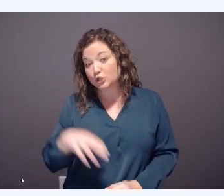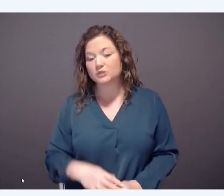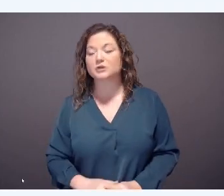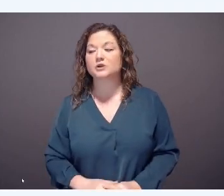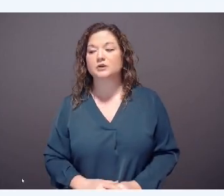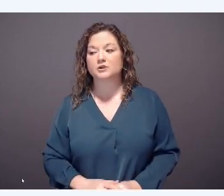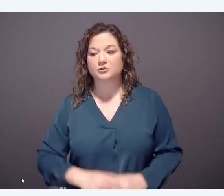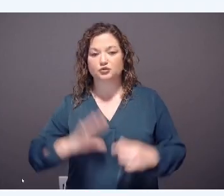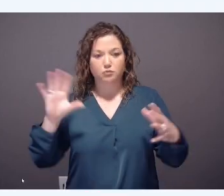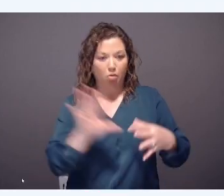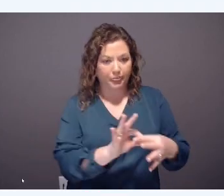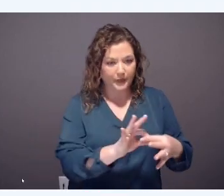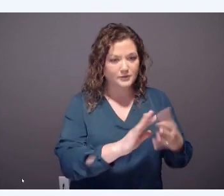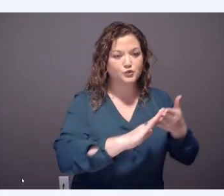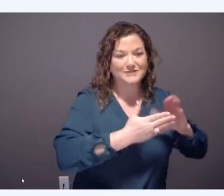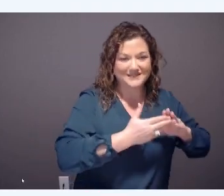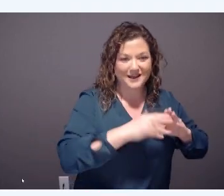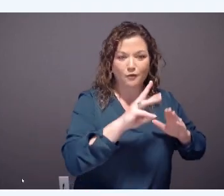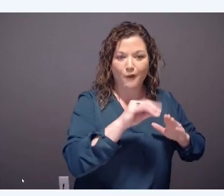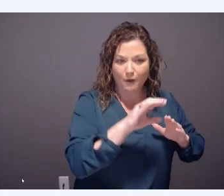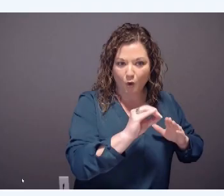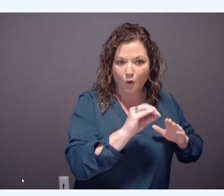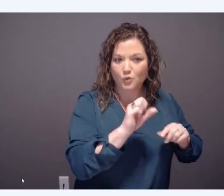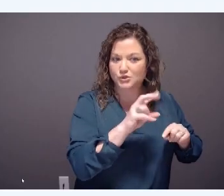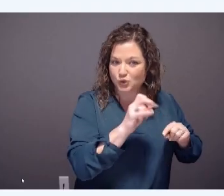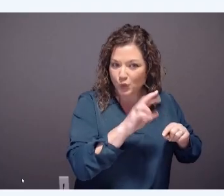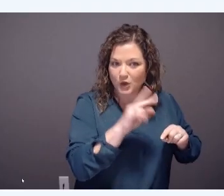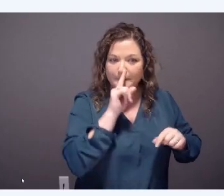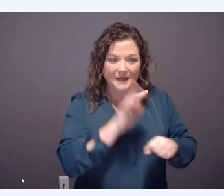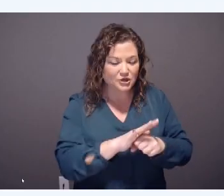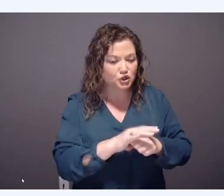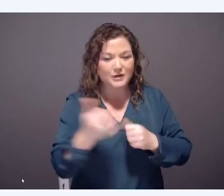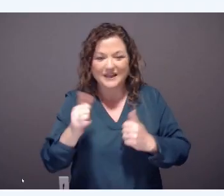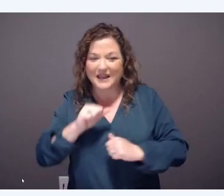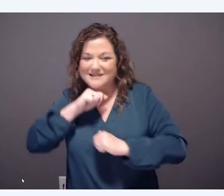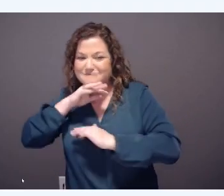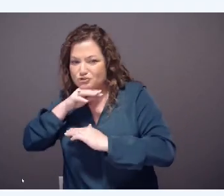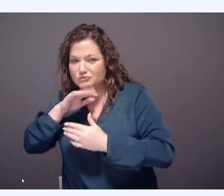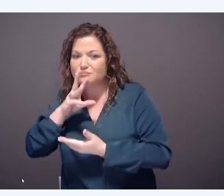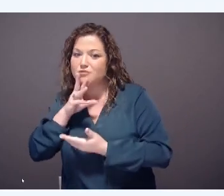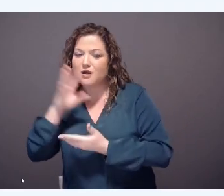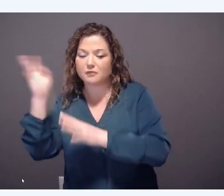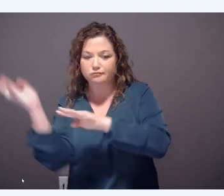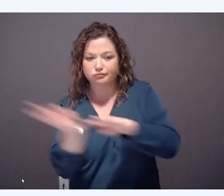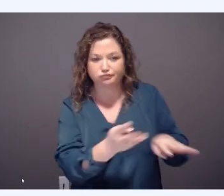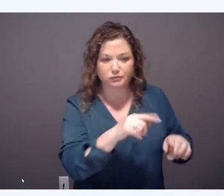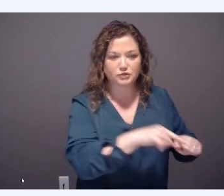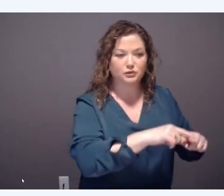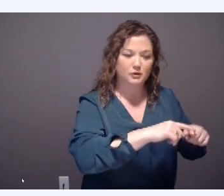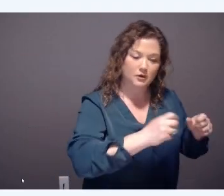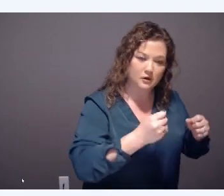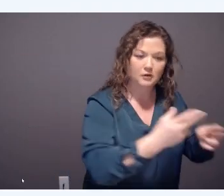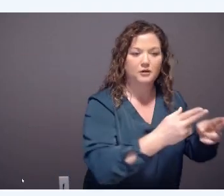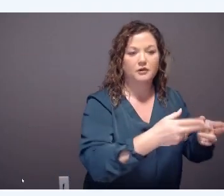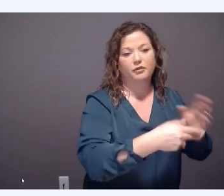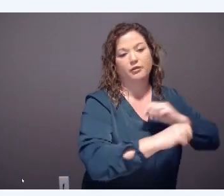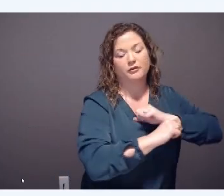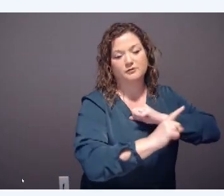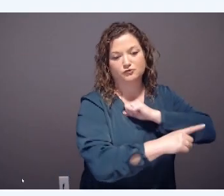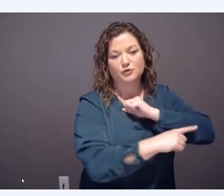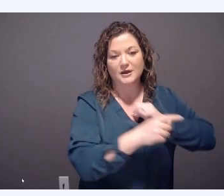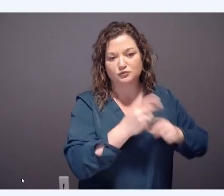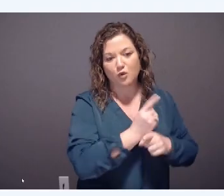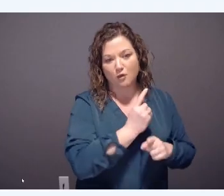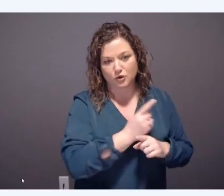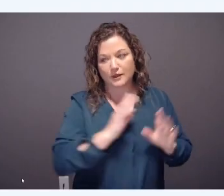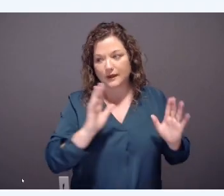Waco sewer to make sure that we're getting any water, contaminated water, is going to our central plant to be treated and disposed of properly. And this project is